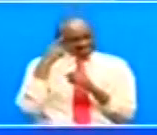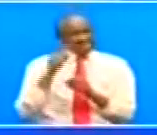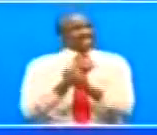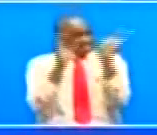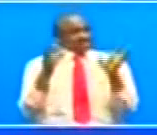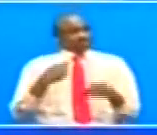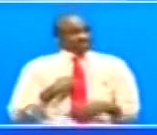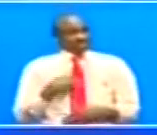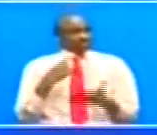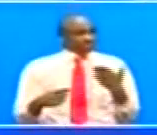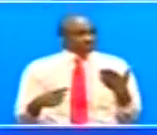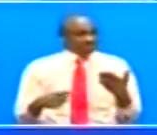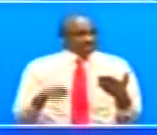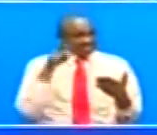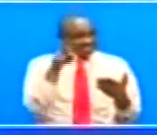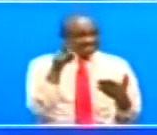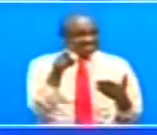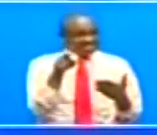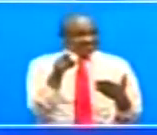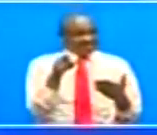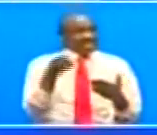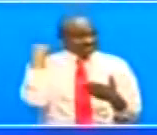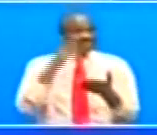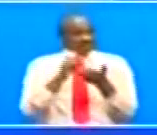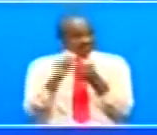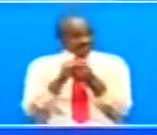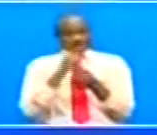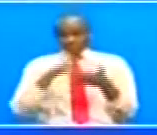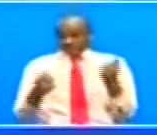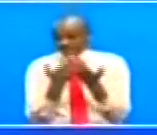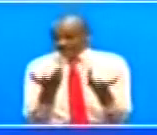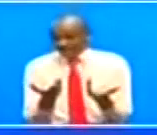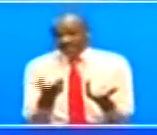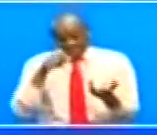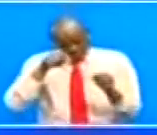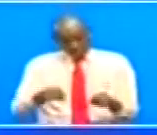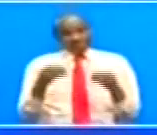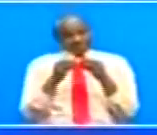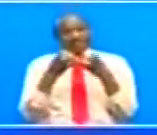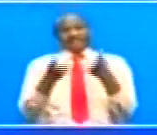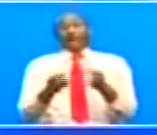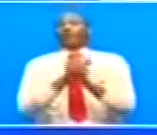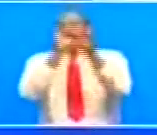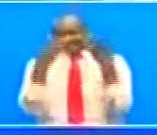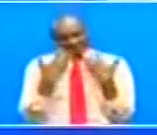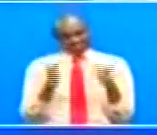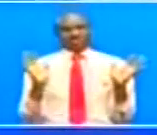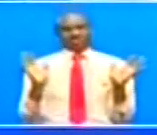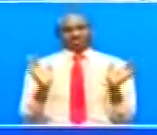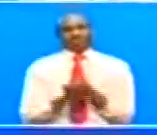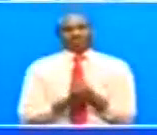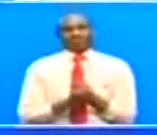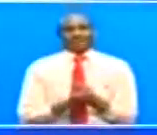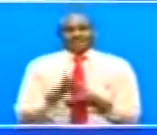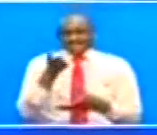us, it was made clear to us last Friday, and even in our today's meetings, it has now been made clear. While